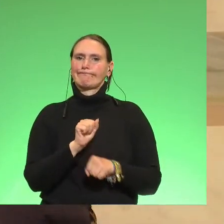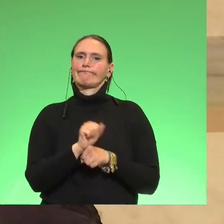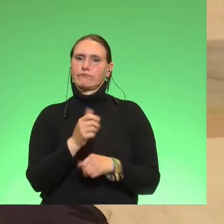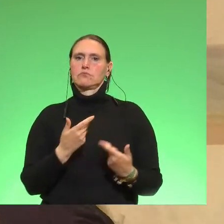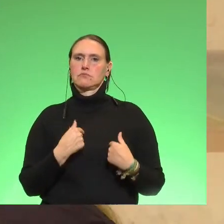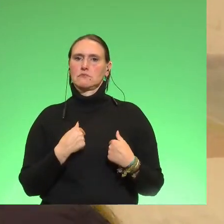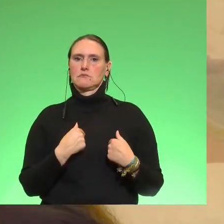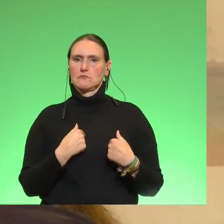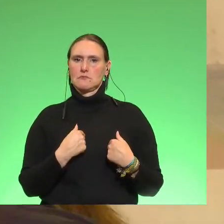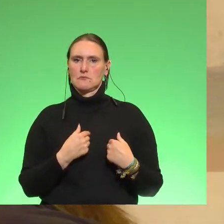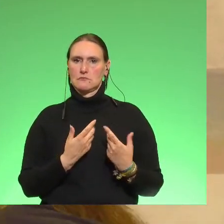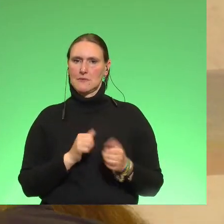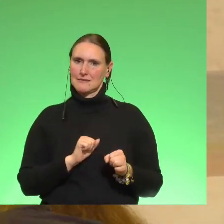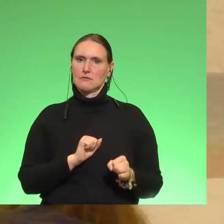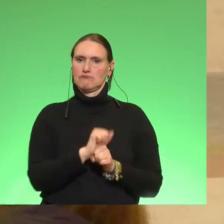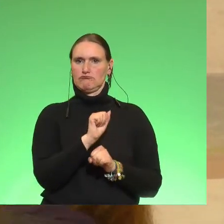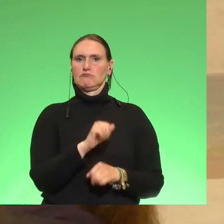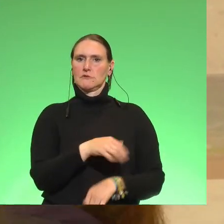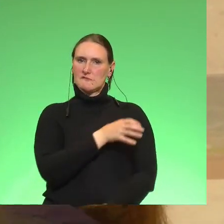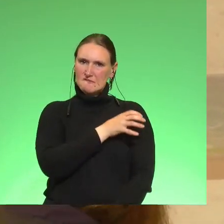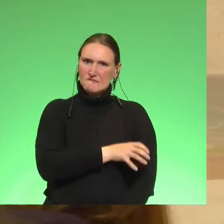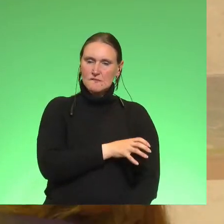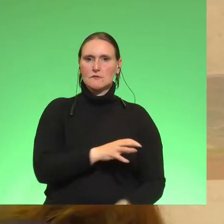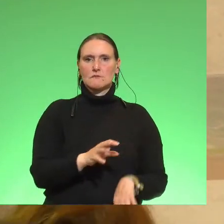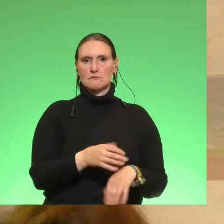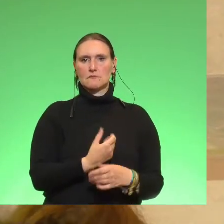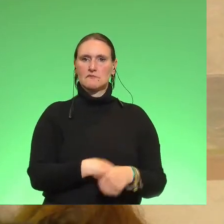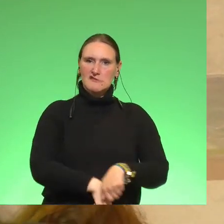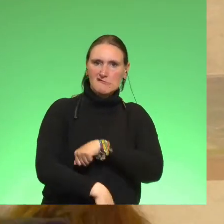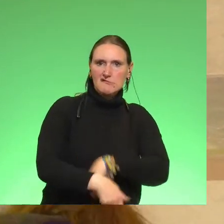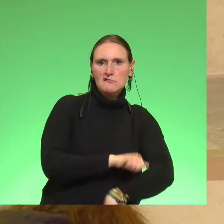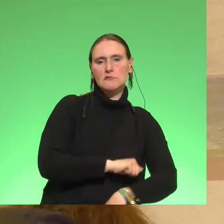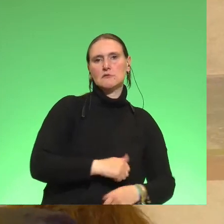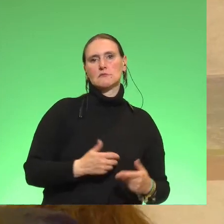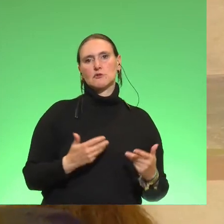immediately from the fact that the left is